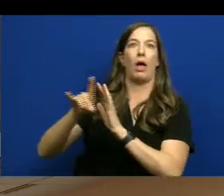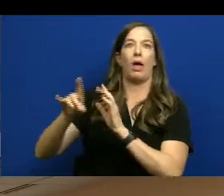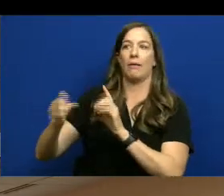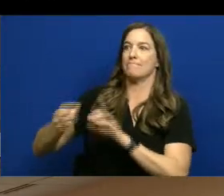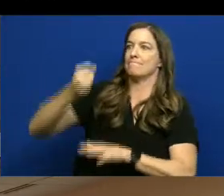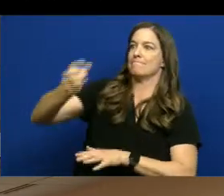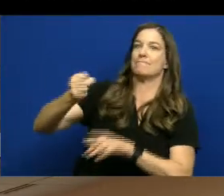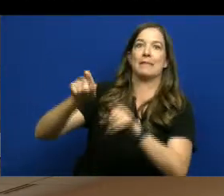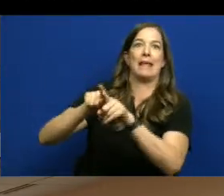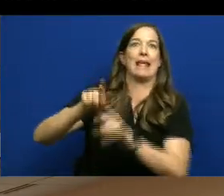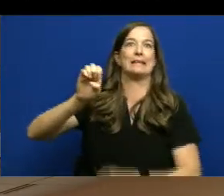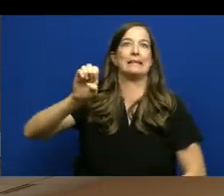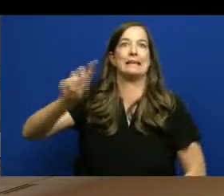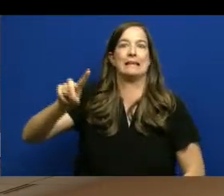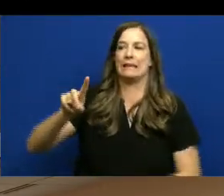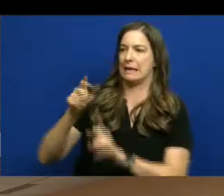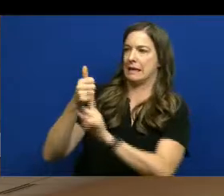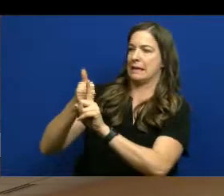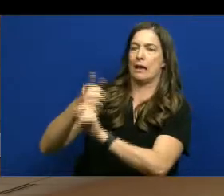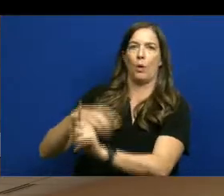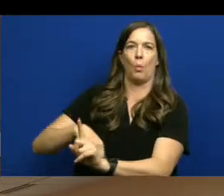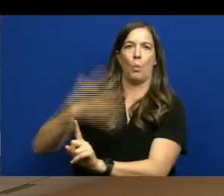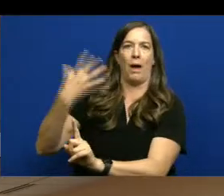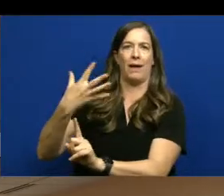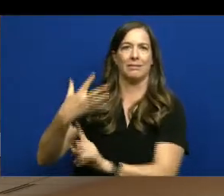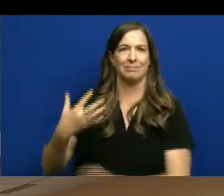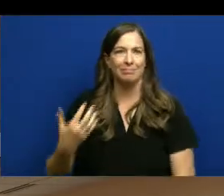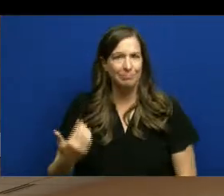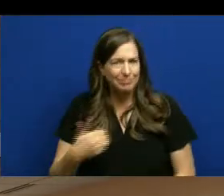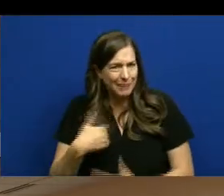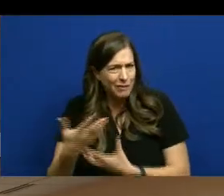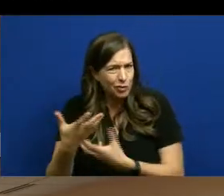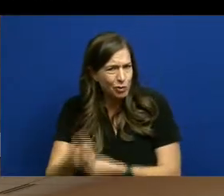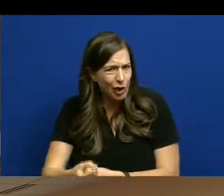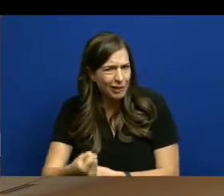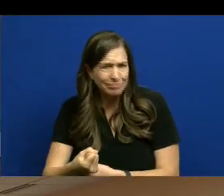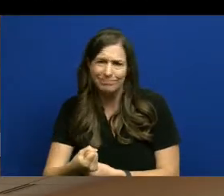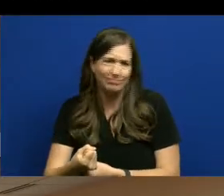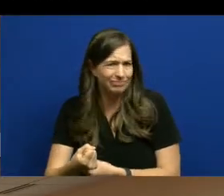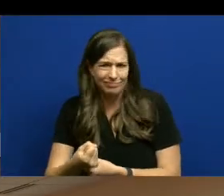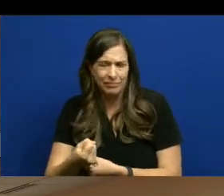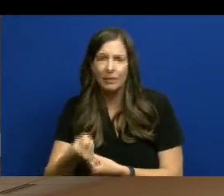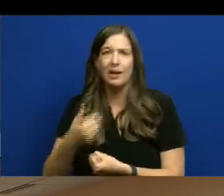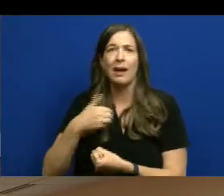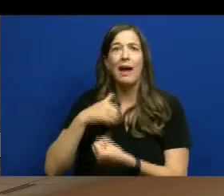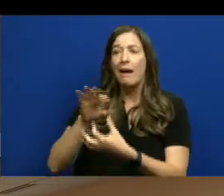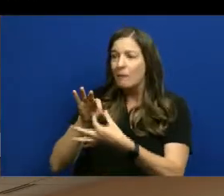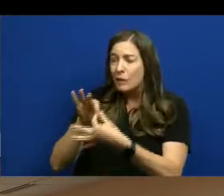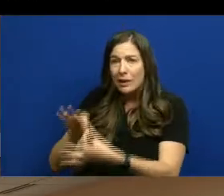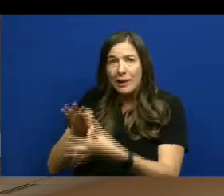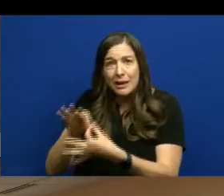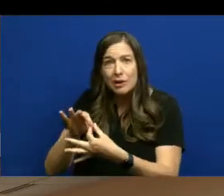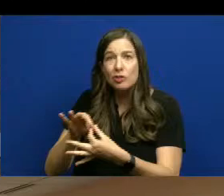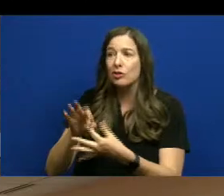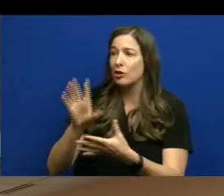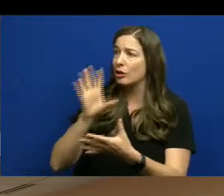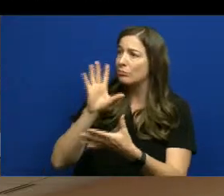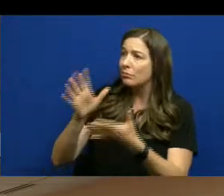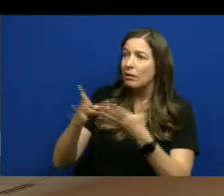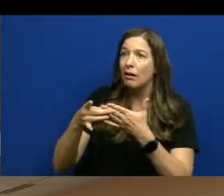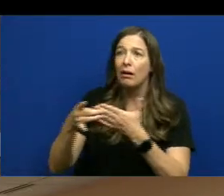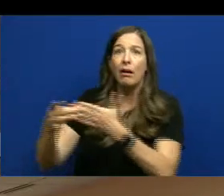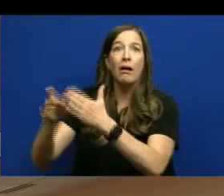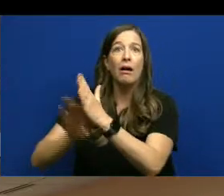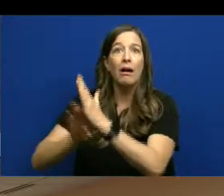trust. They would not relate to leadership, and the leadership would not relate to the individuals in the organization, and the same goes for this